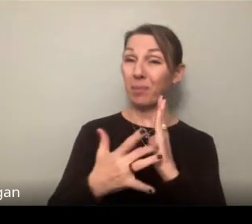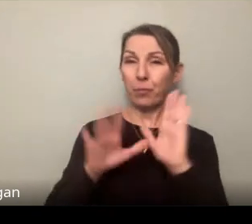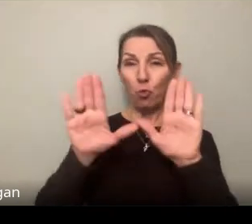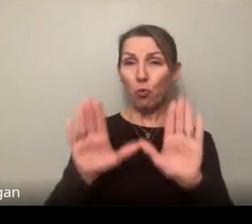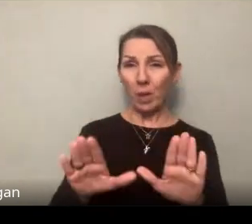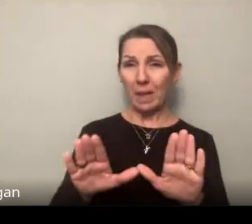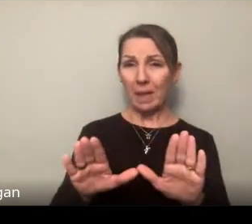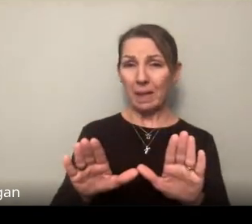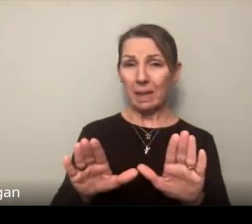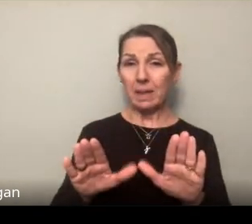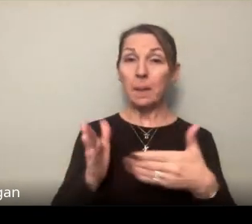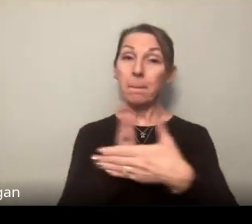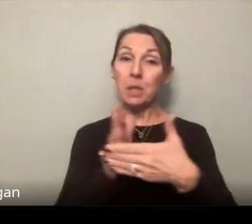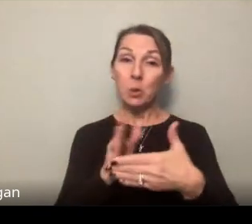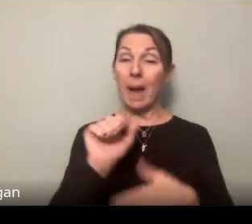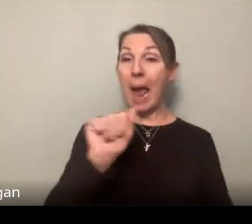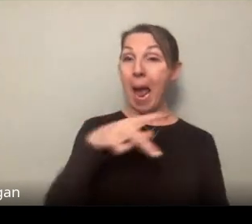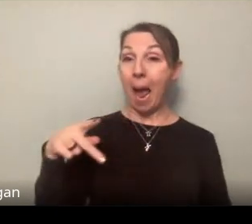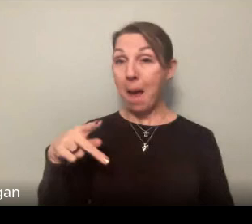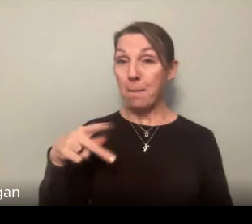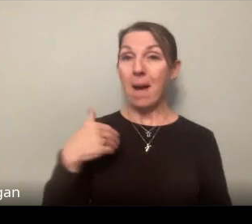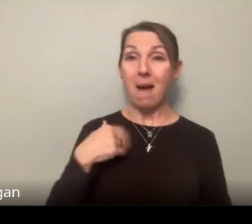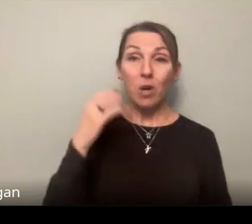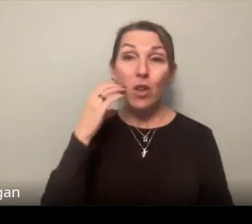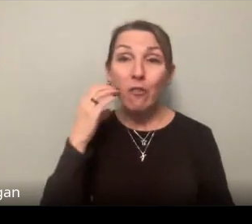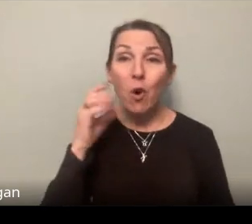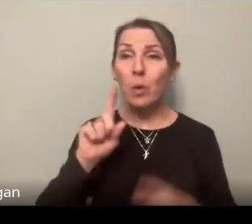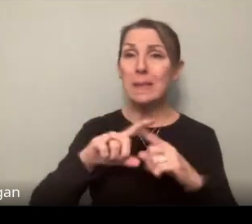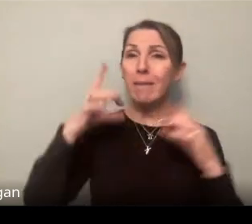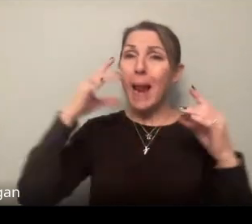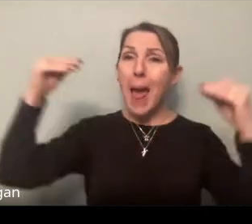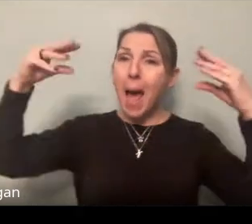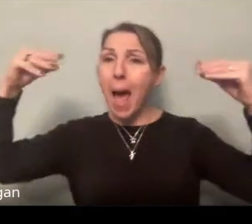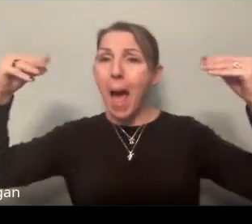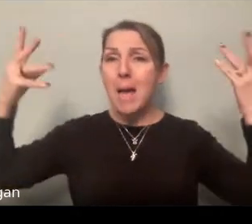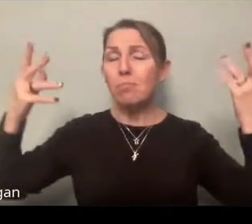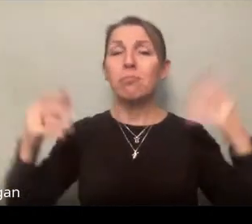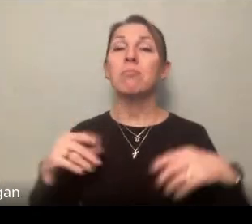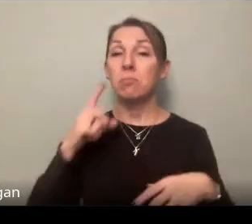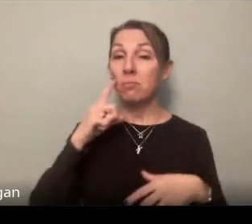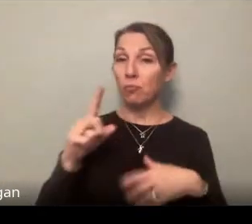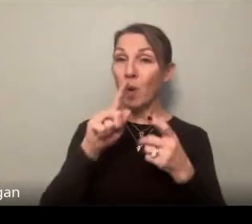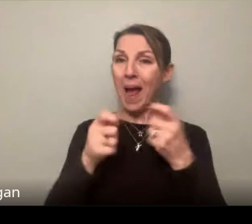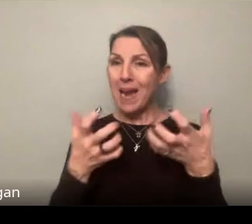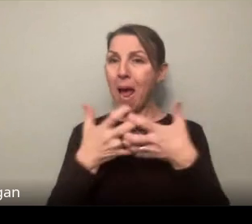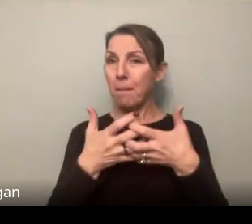great, like between like the apps that they have on the phone, the different lightings, the for adaptive